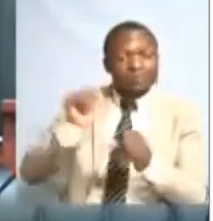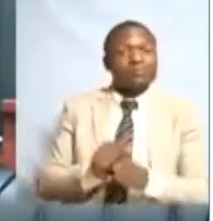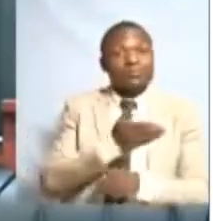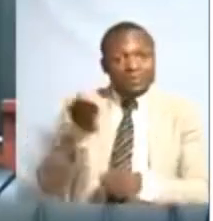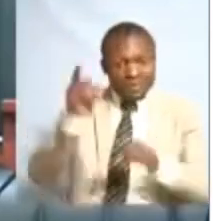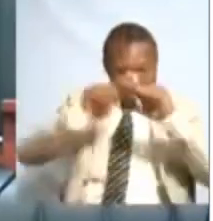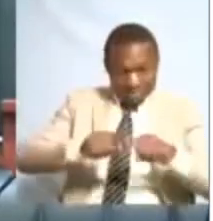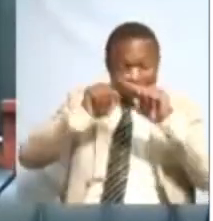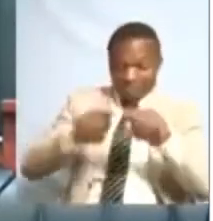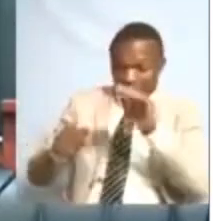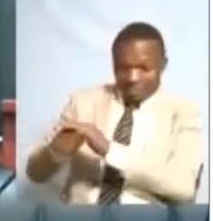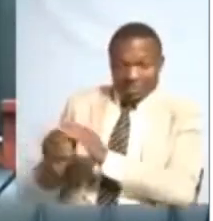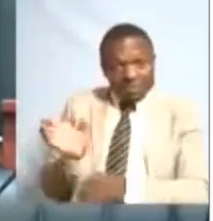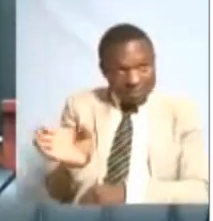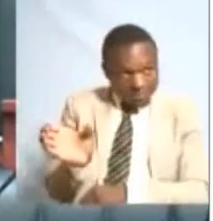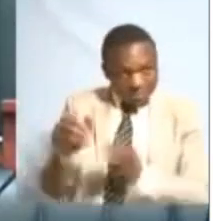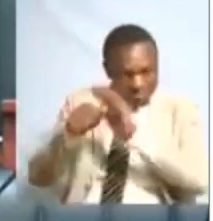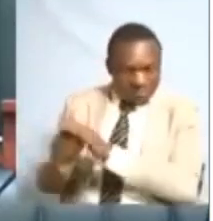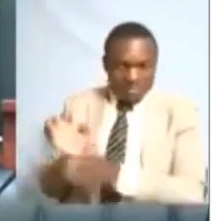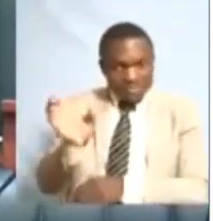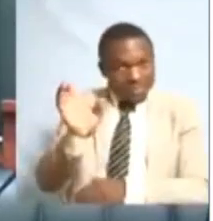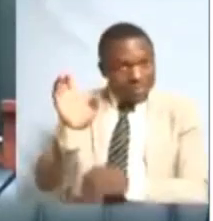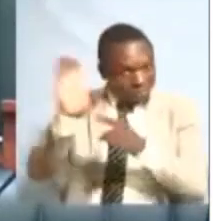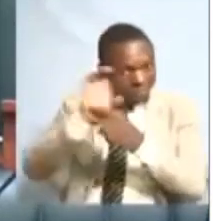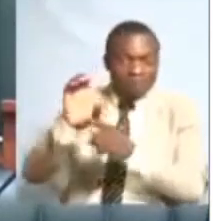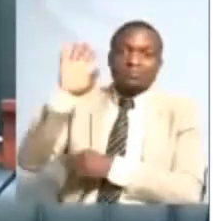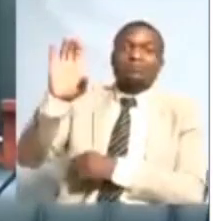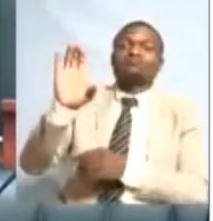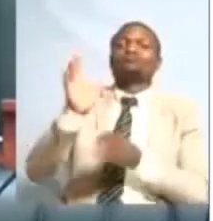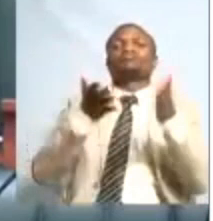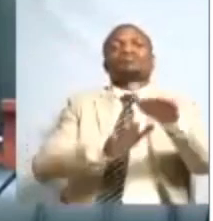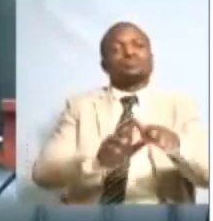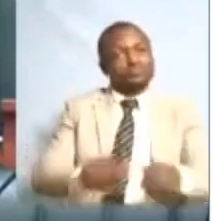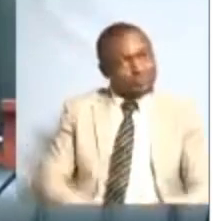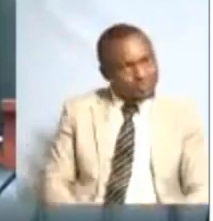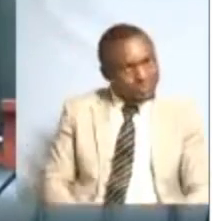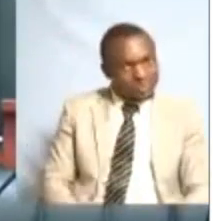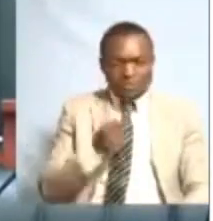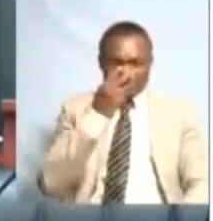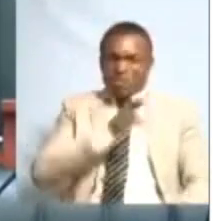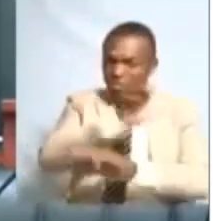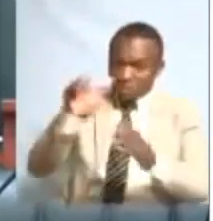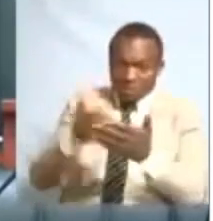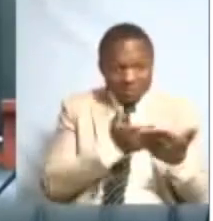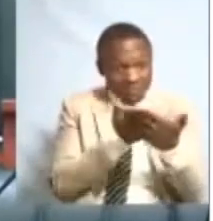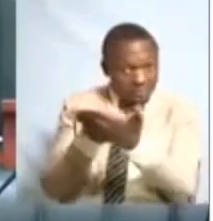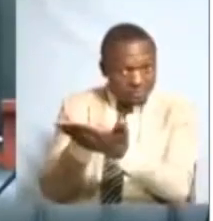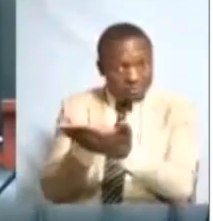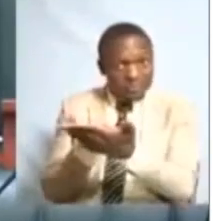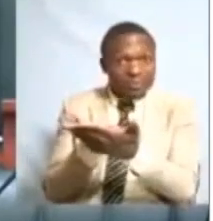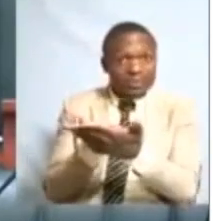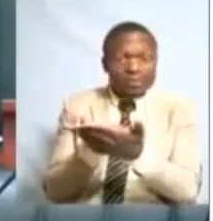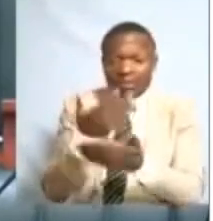literally on the private sector. The private sector on the Copperbelt is dead. And it looks like all these cries we